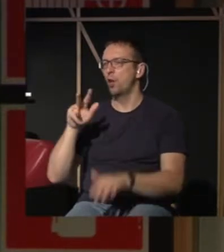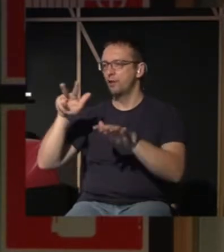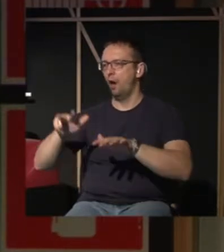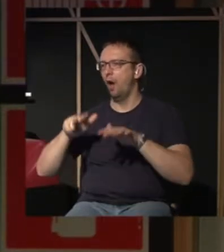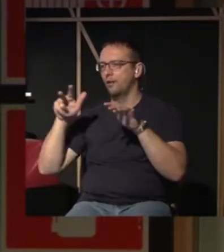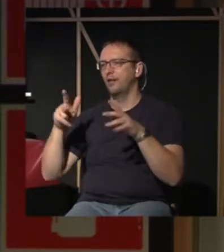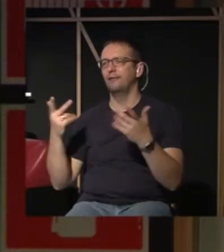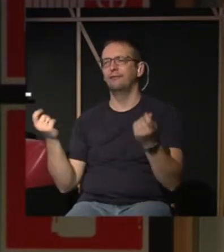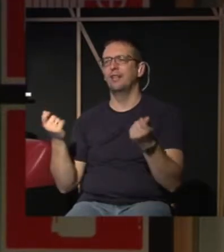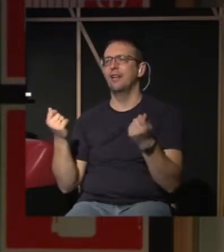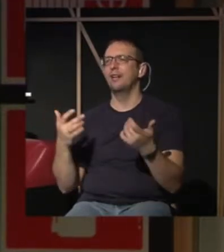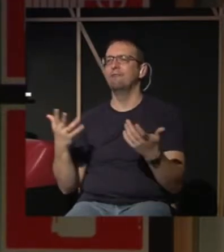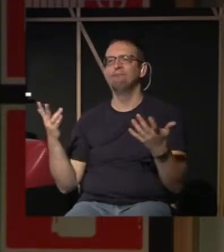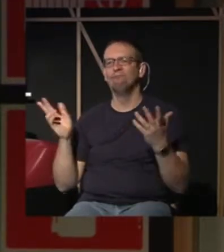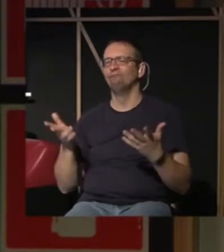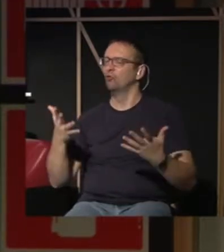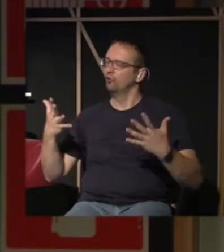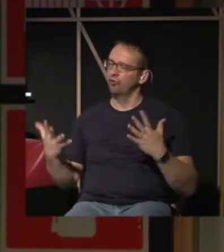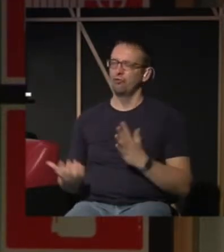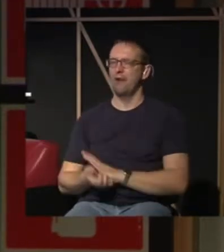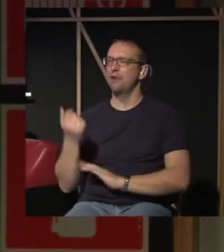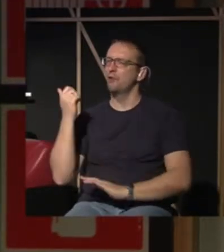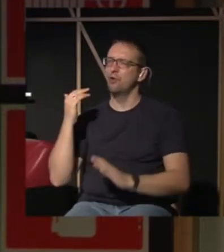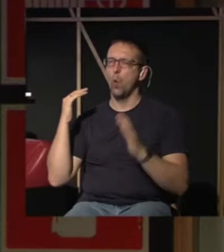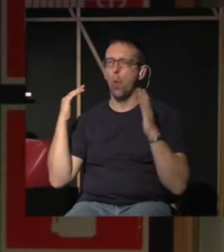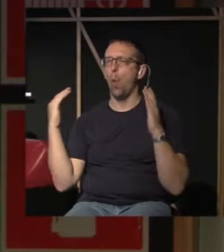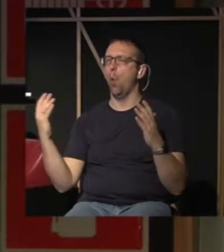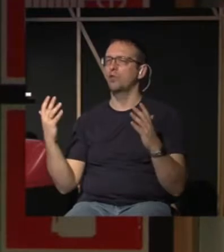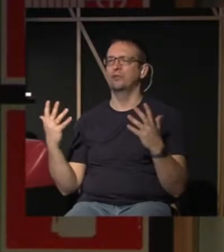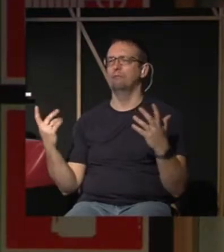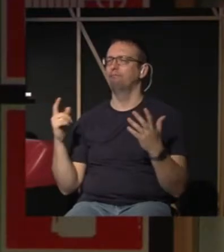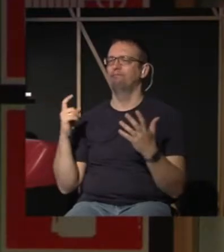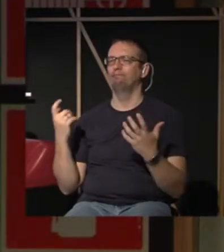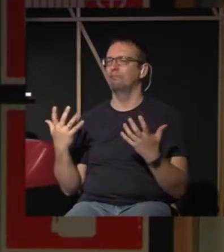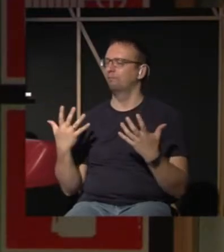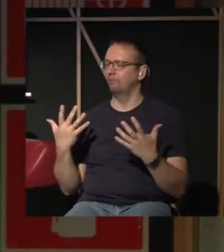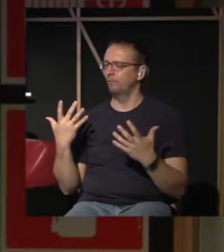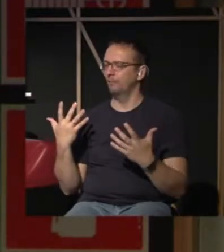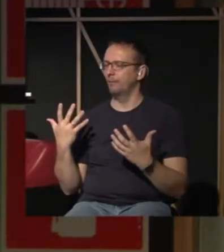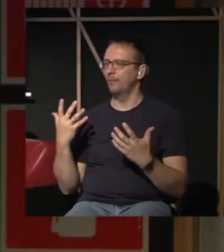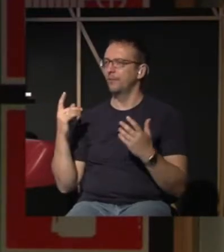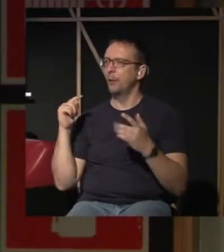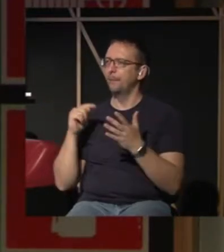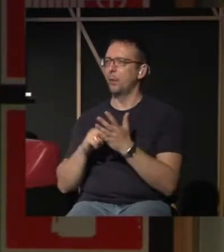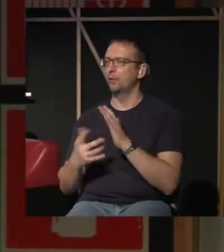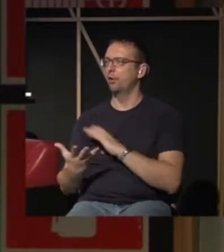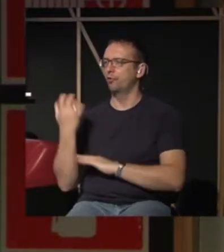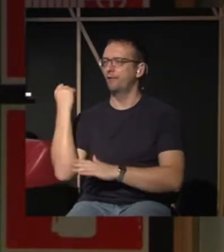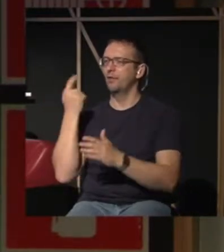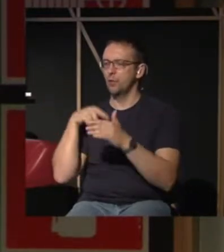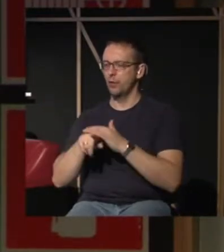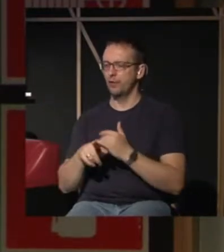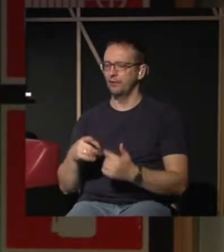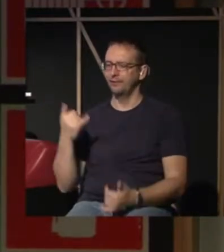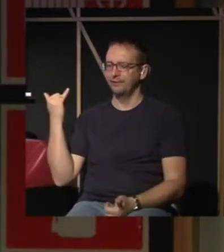so I'll be doing that from now on. Apologies for that. So what you see on the slide before you is a graph of